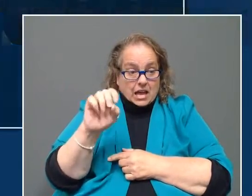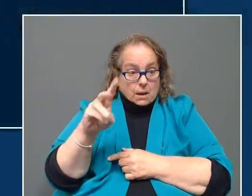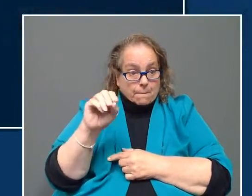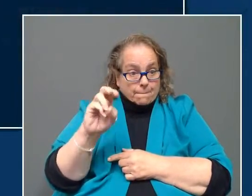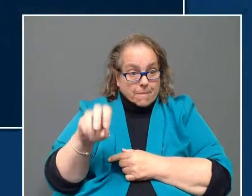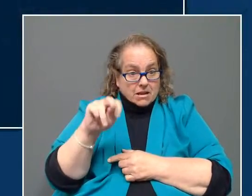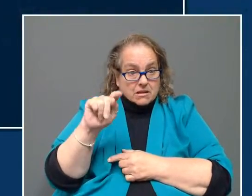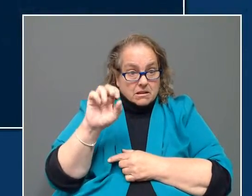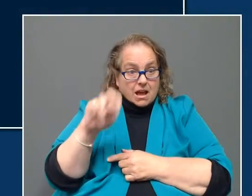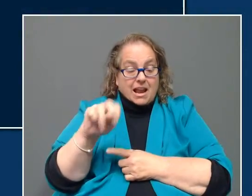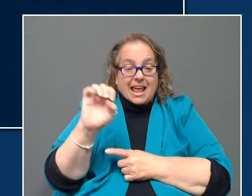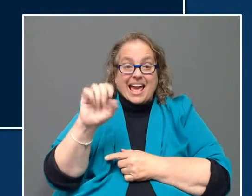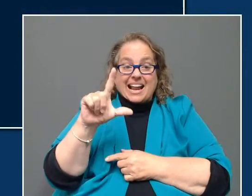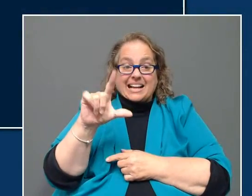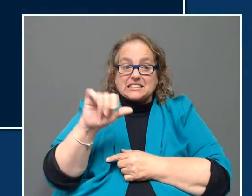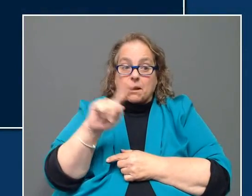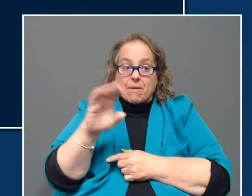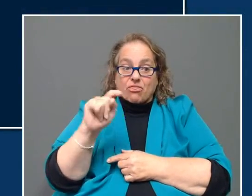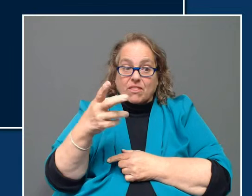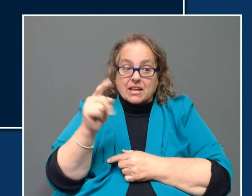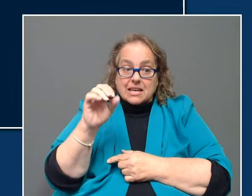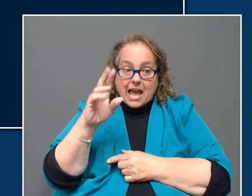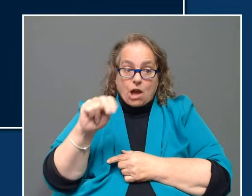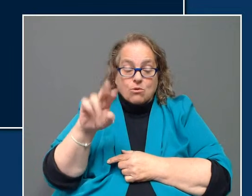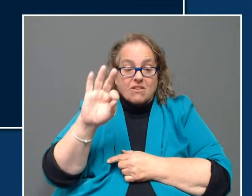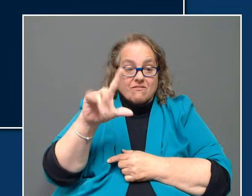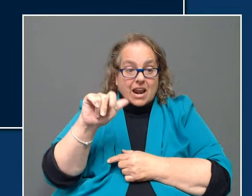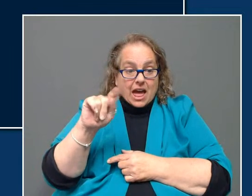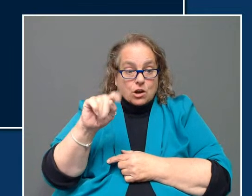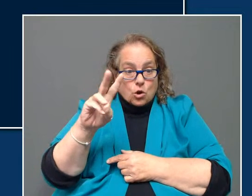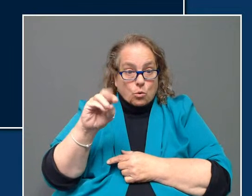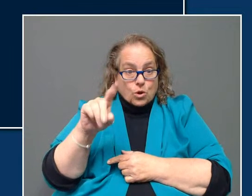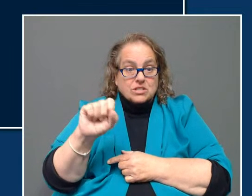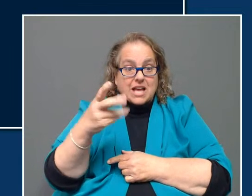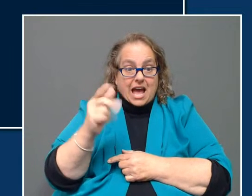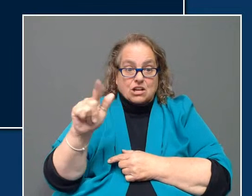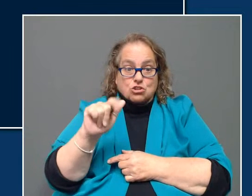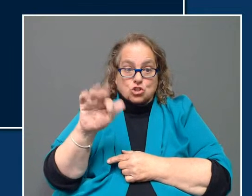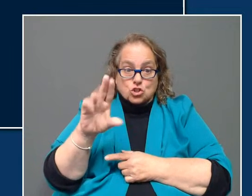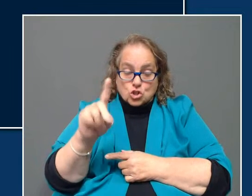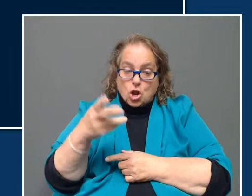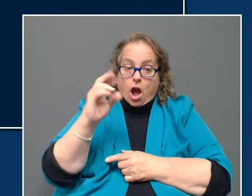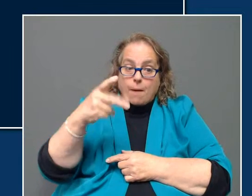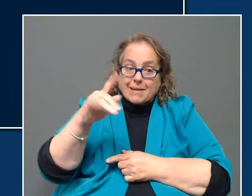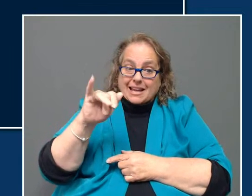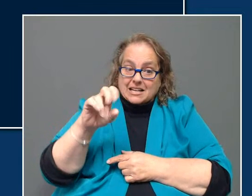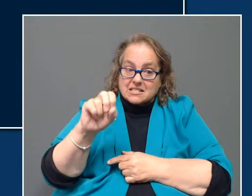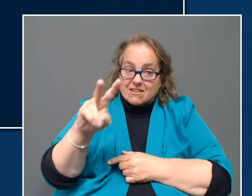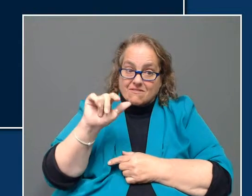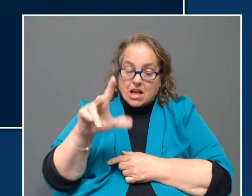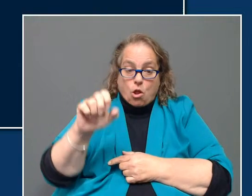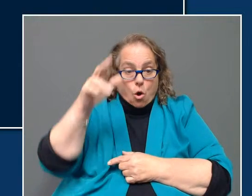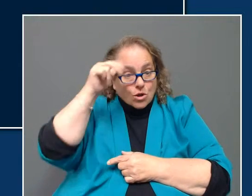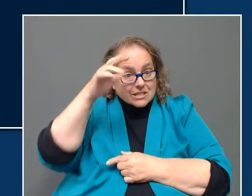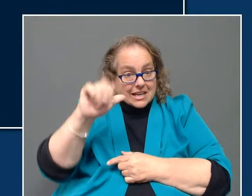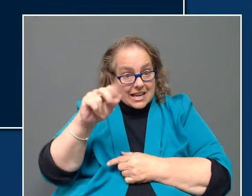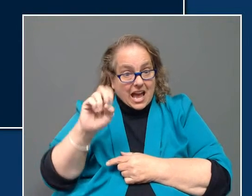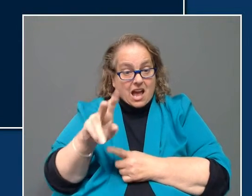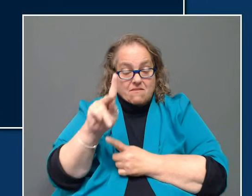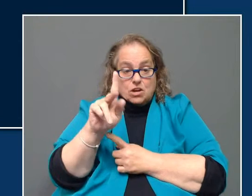Elizabethtown, Flatwoods, Hazard, Hopkinsville, Horse Cave, Catawba,